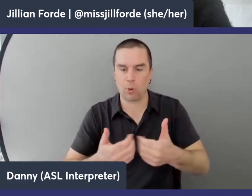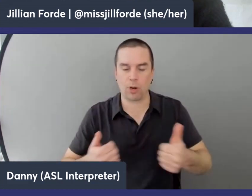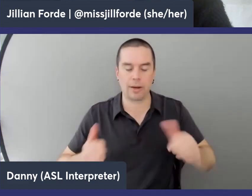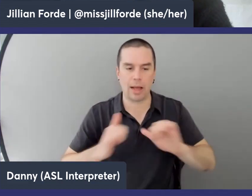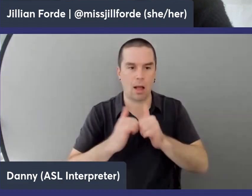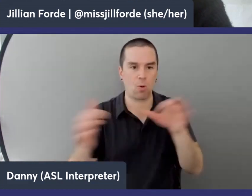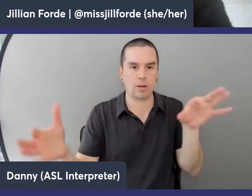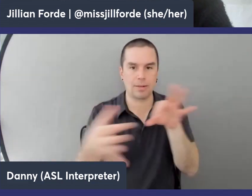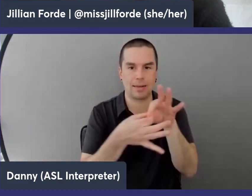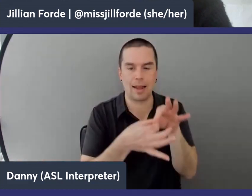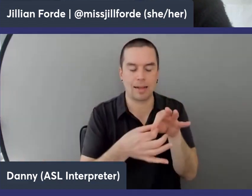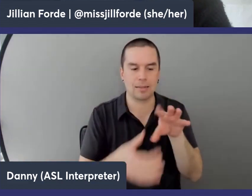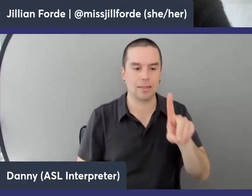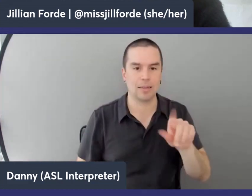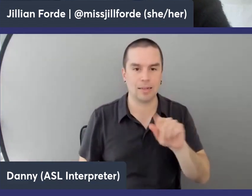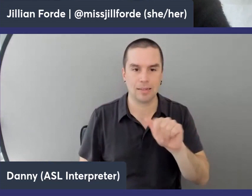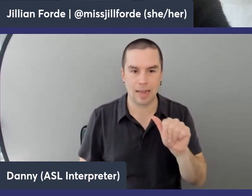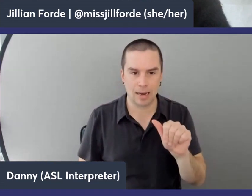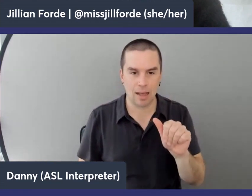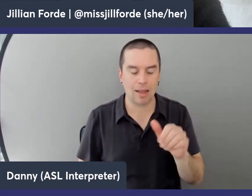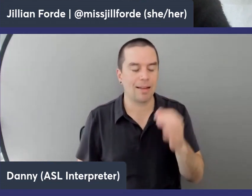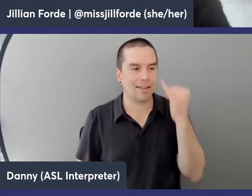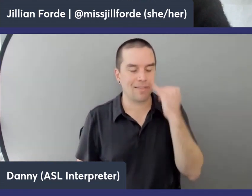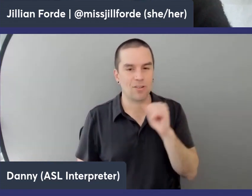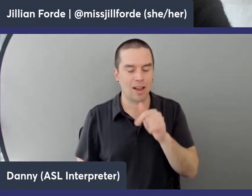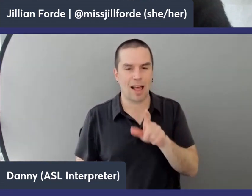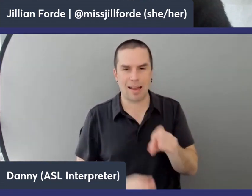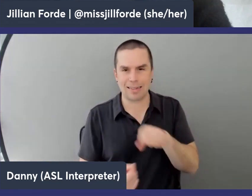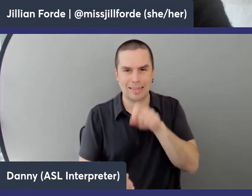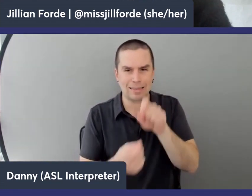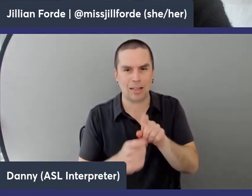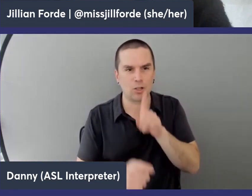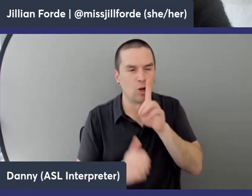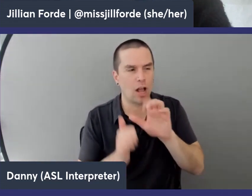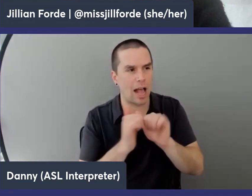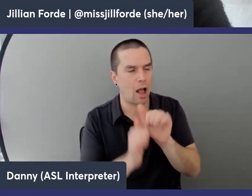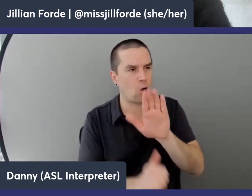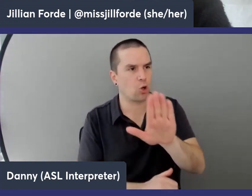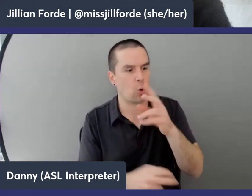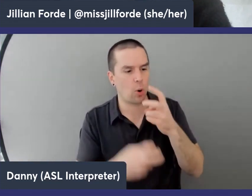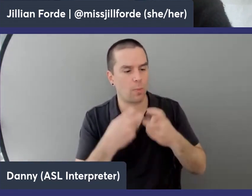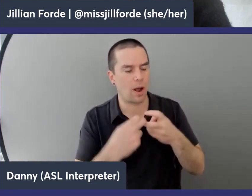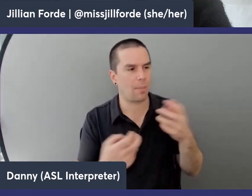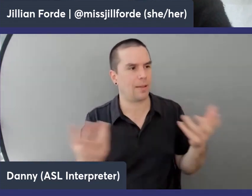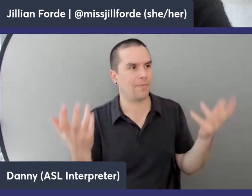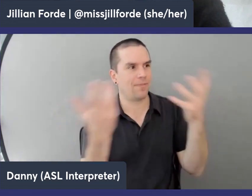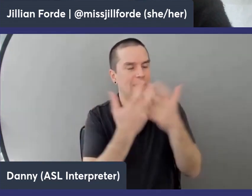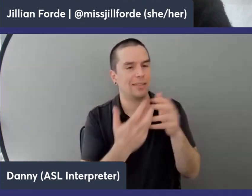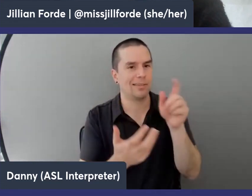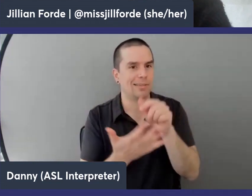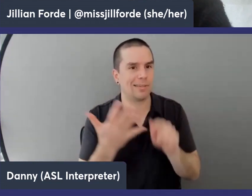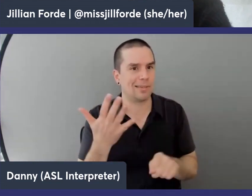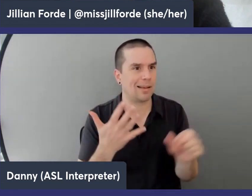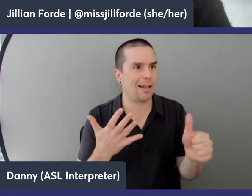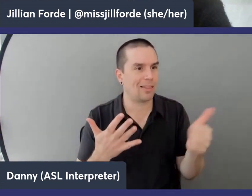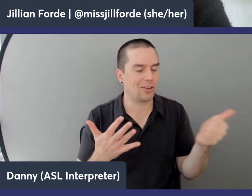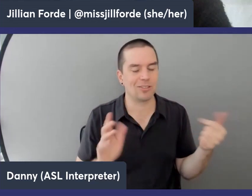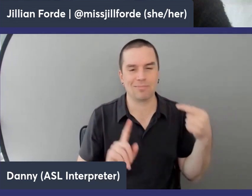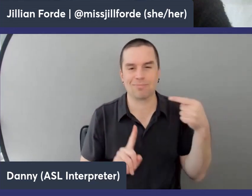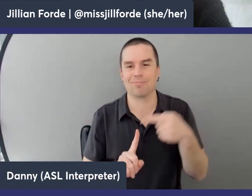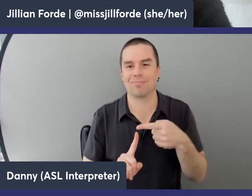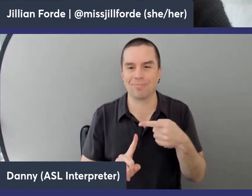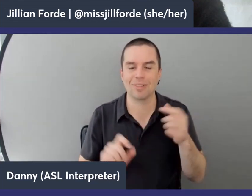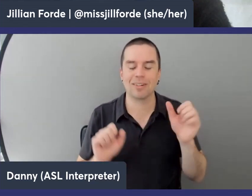you're not 100% sure where your problem fits into those other sorts of ones, it's sort of the one everyone talks about. But those are commonly used for things